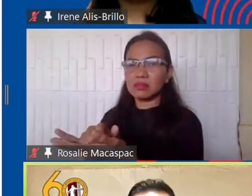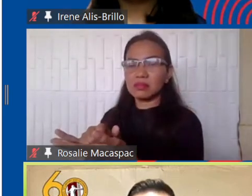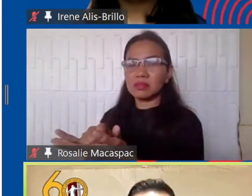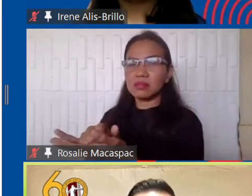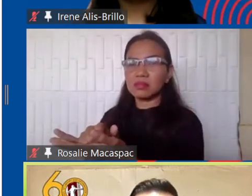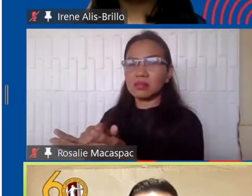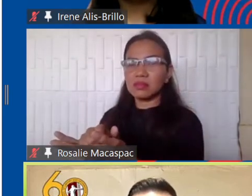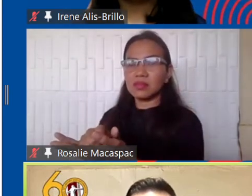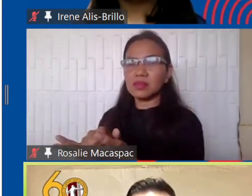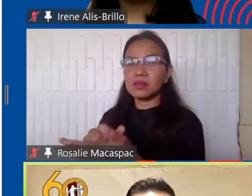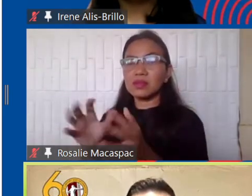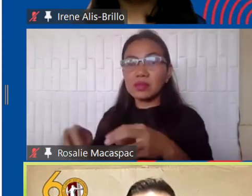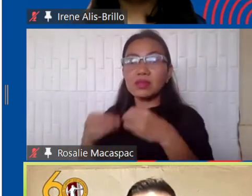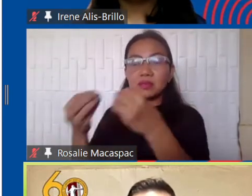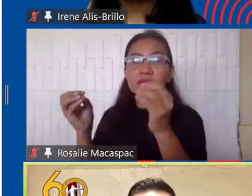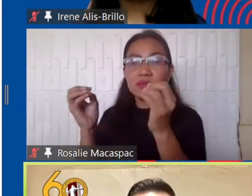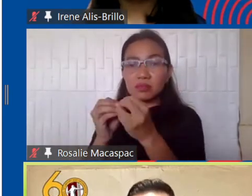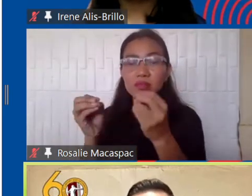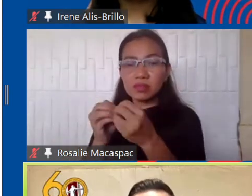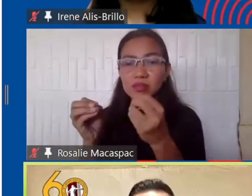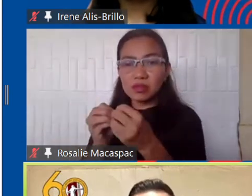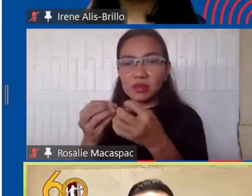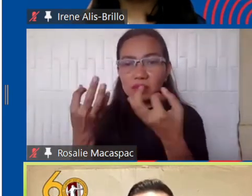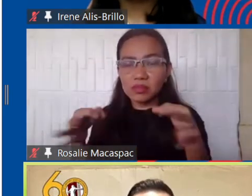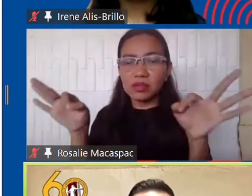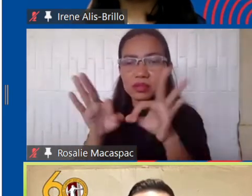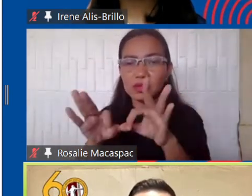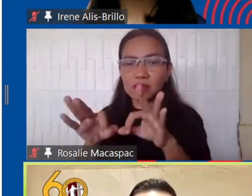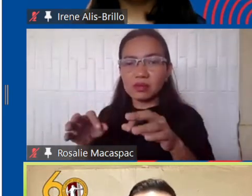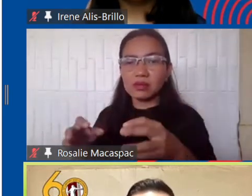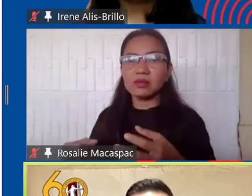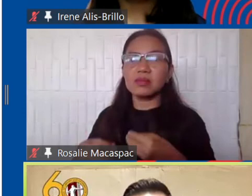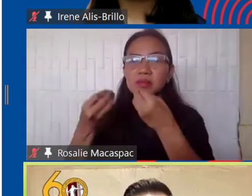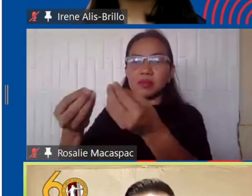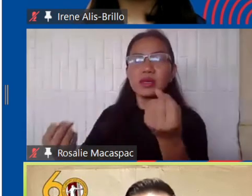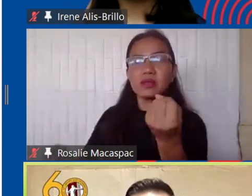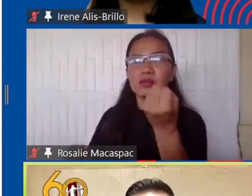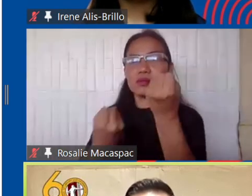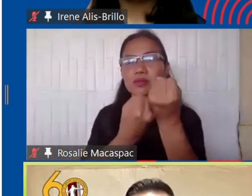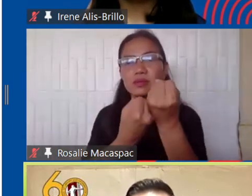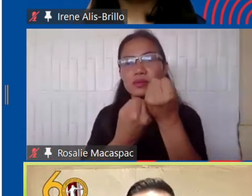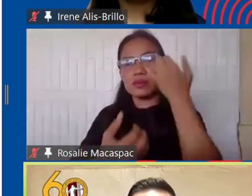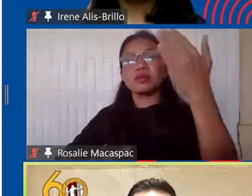that gives more value to us because we can provide support in every step of the